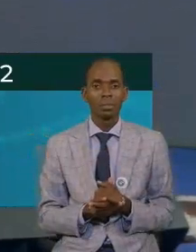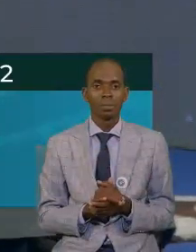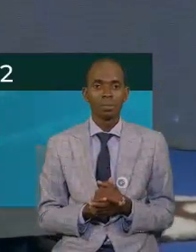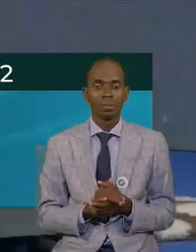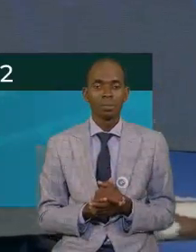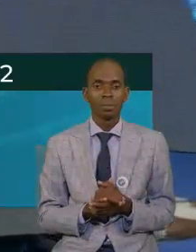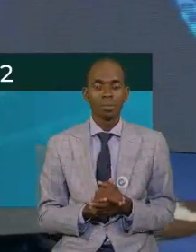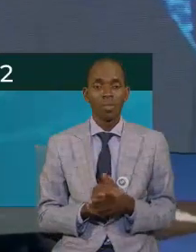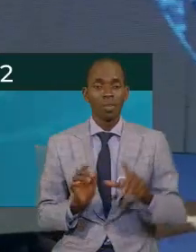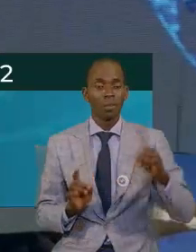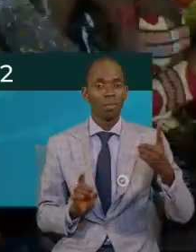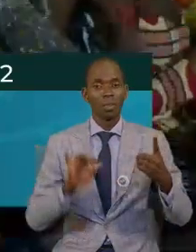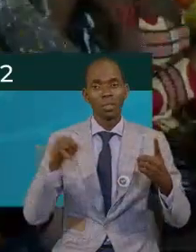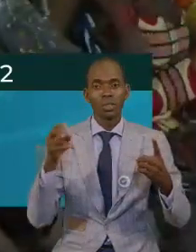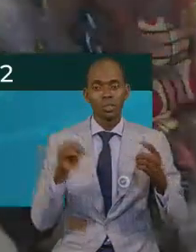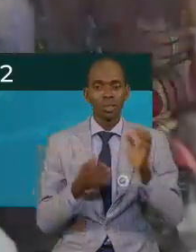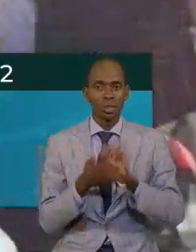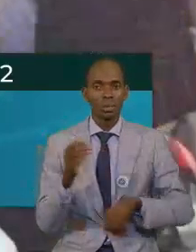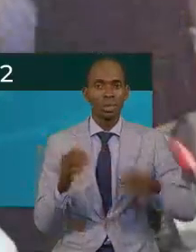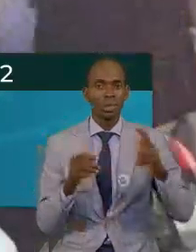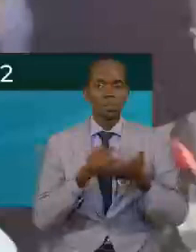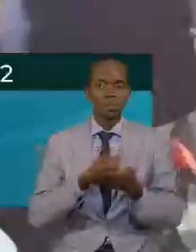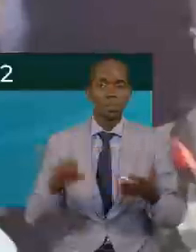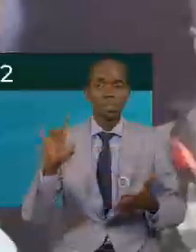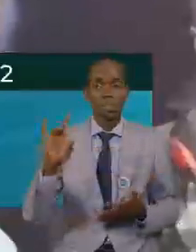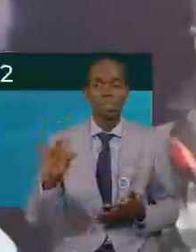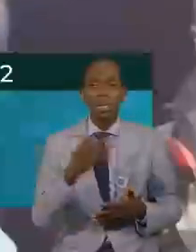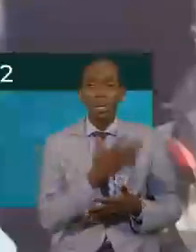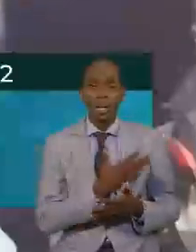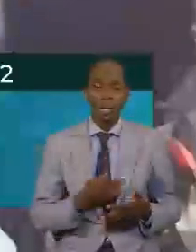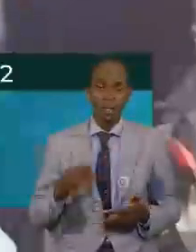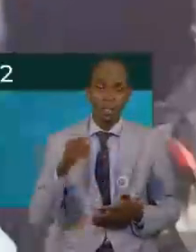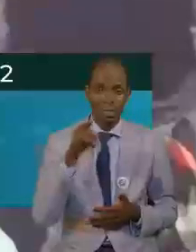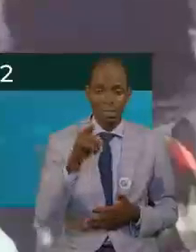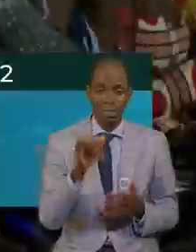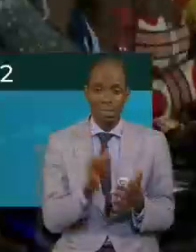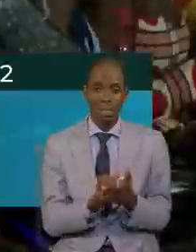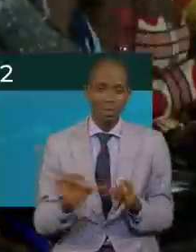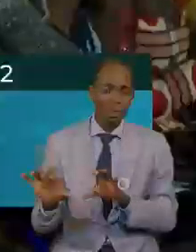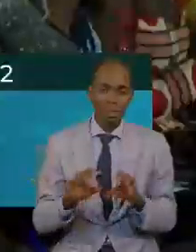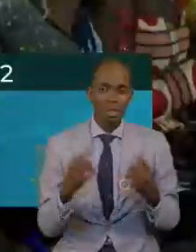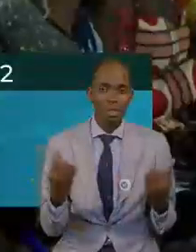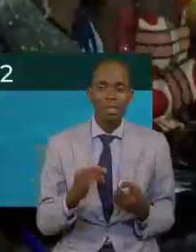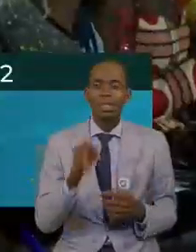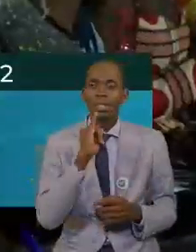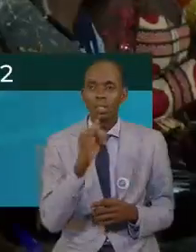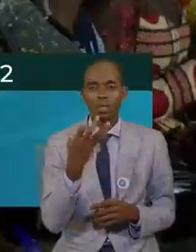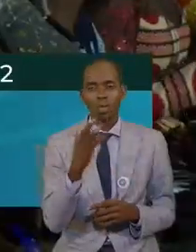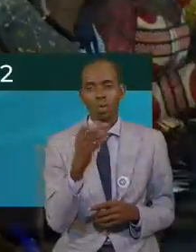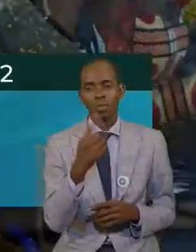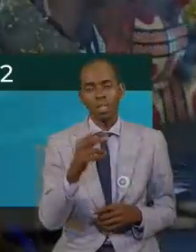8. In First John chapter 3, verse 8, and he that committeth sin is of the devil.